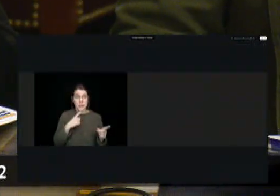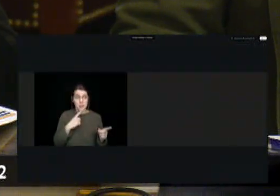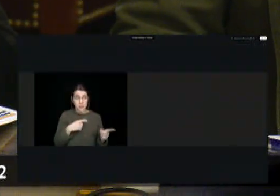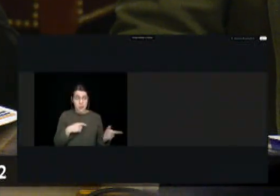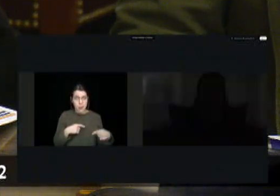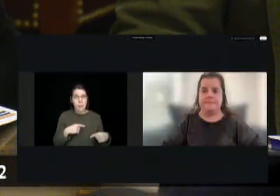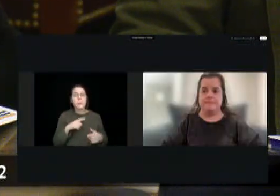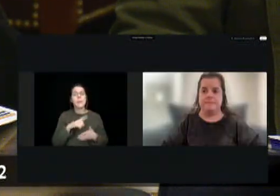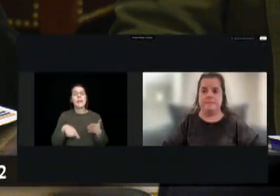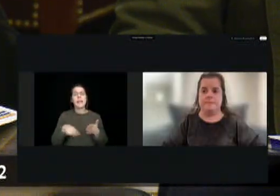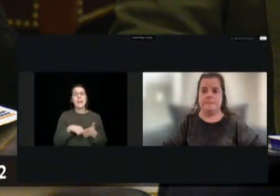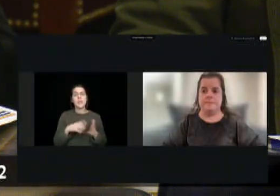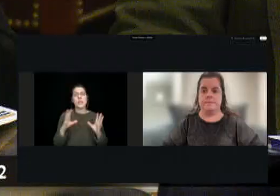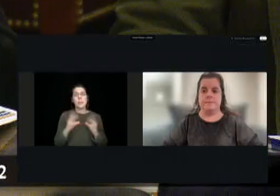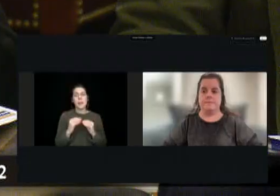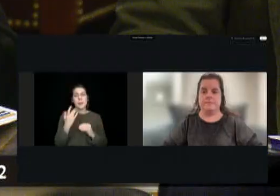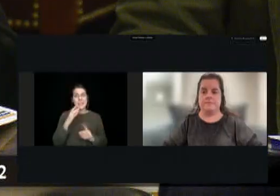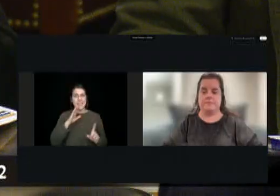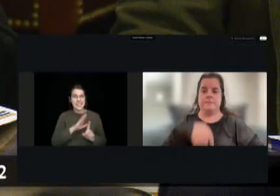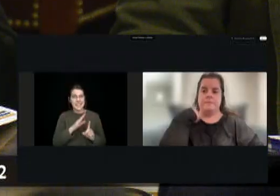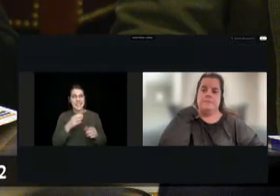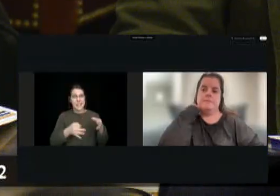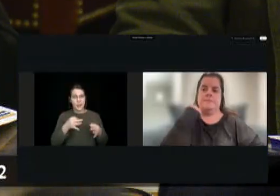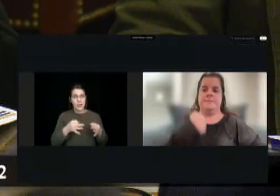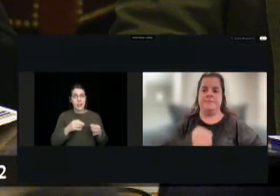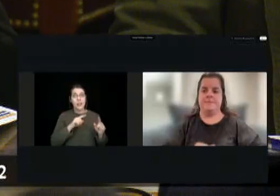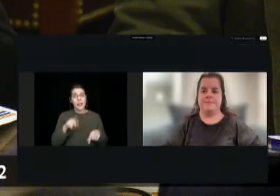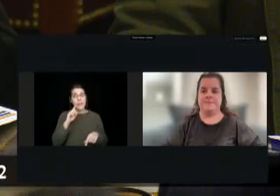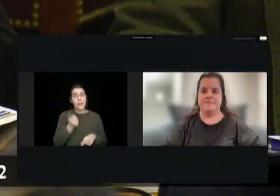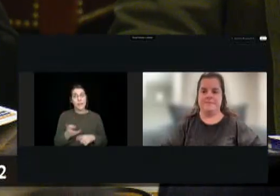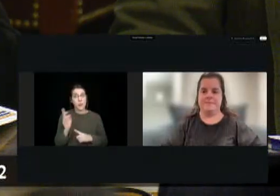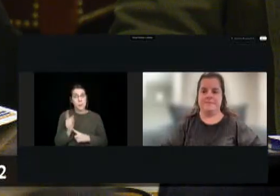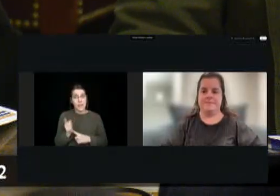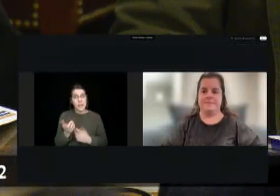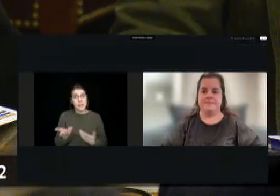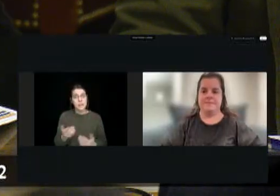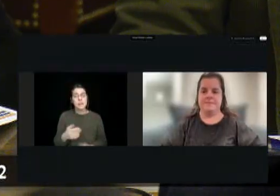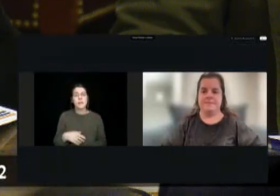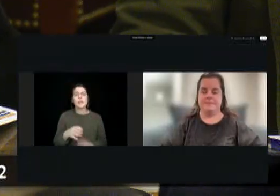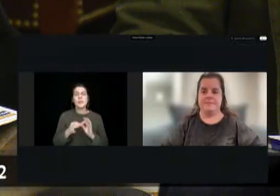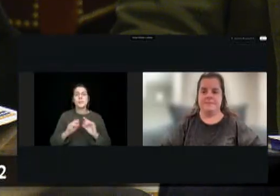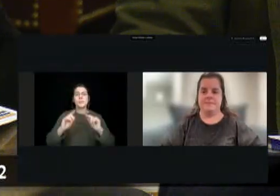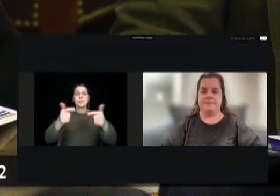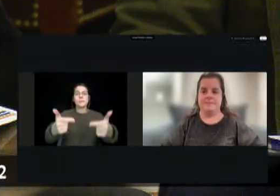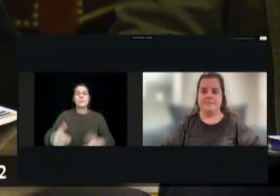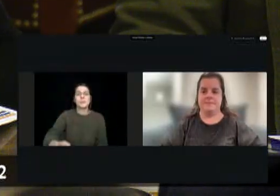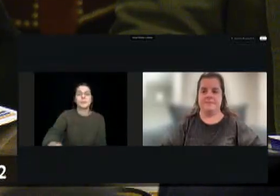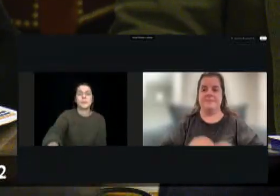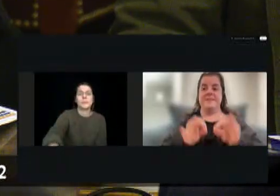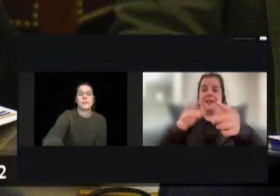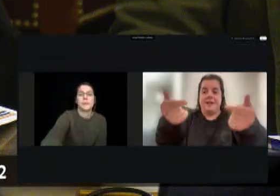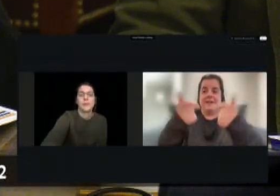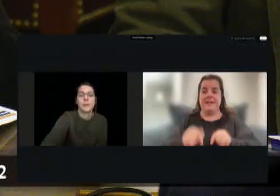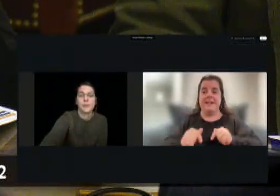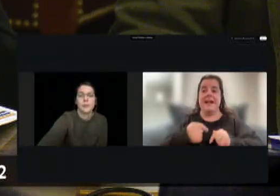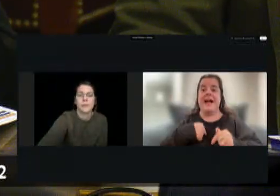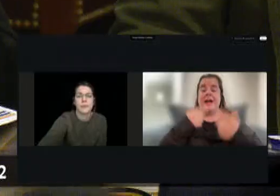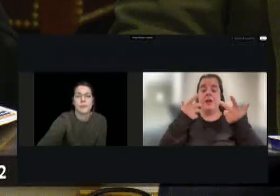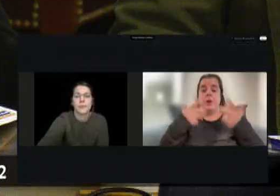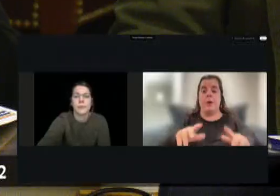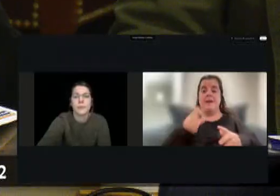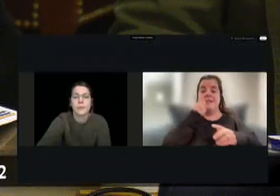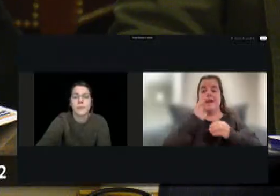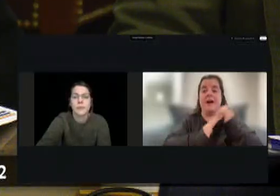it's his hearing, and then he did come in for a few minutes so that we could. But I will say that I don't blame. This is a very uncomfortable